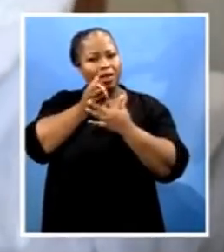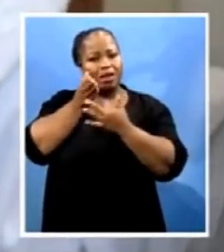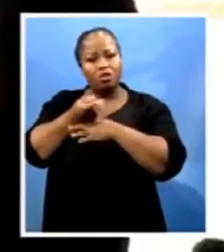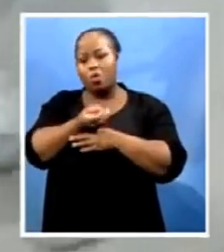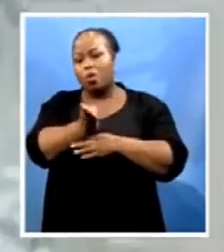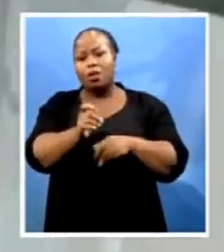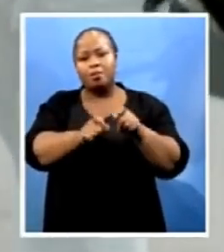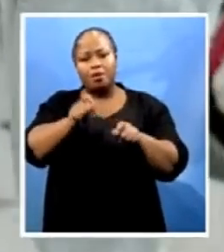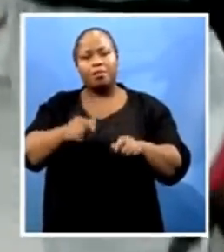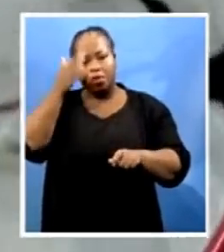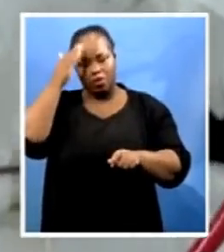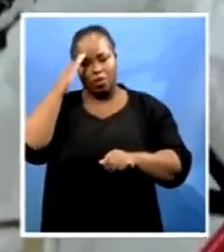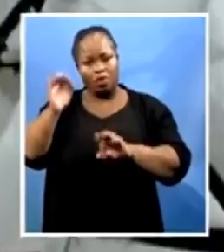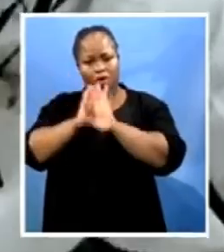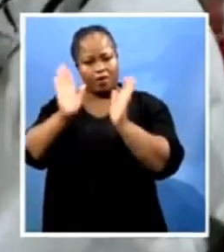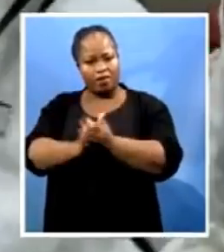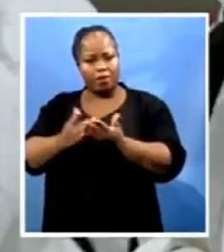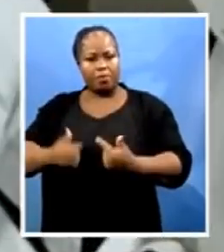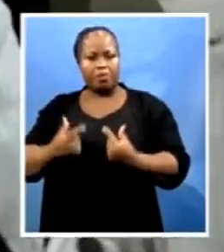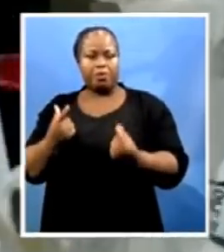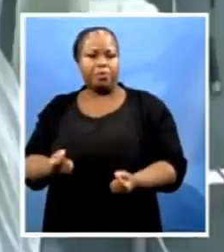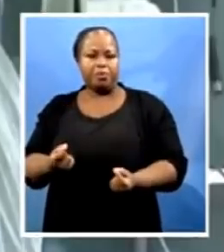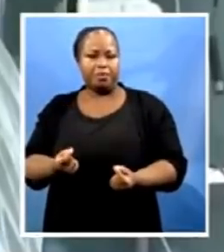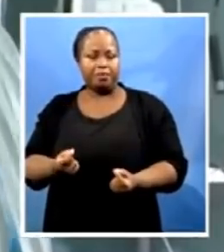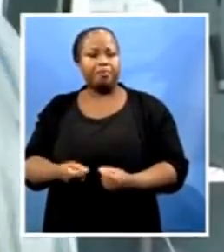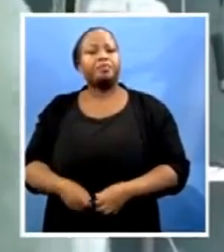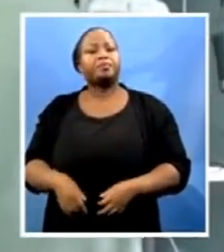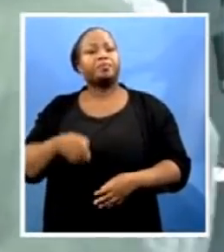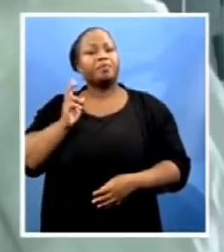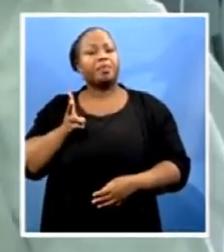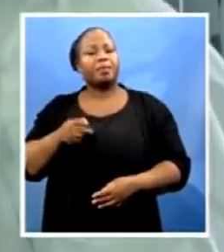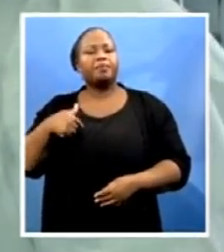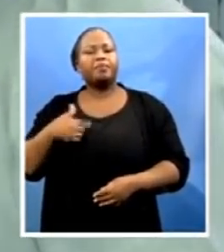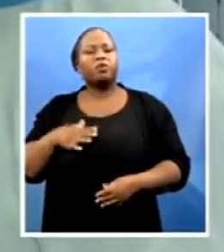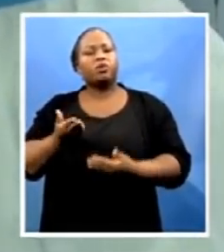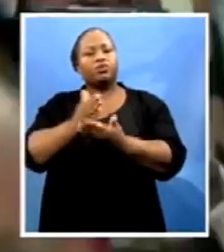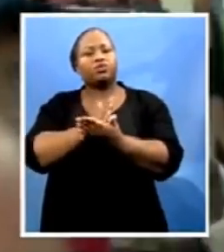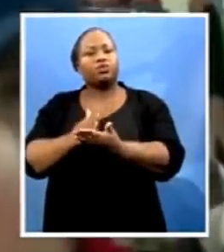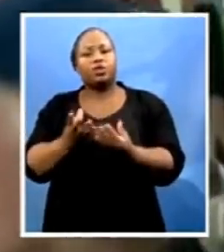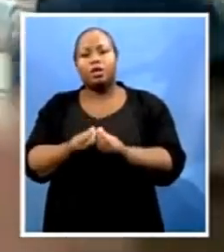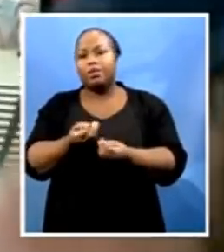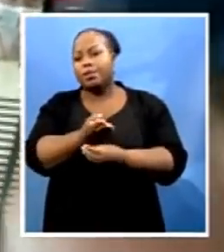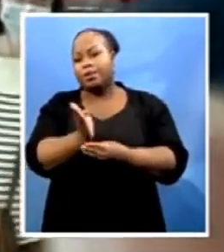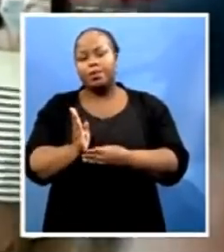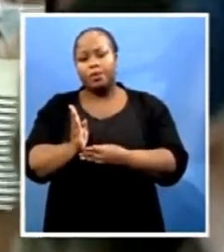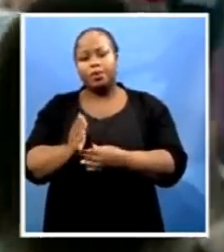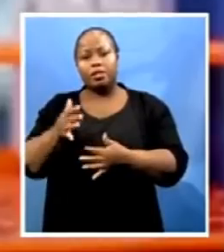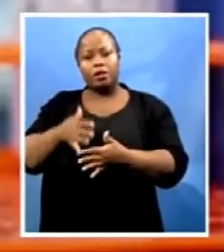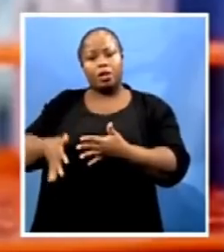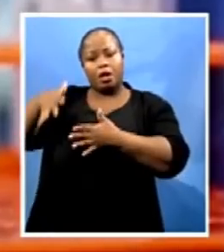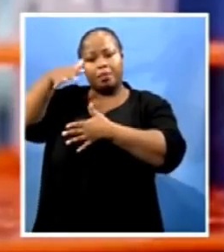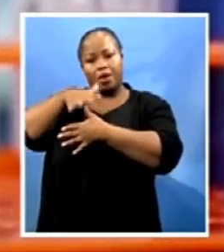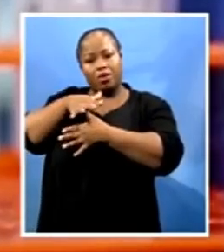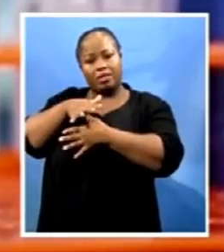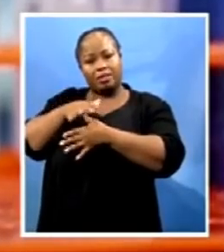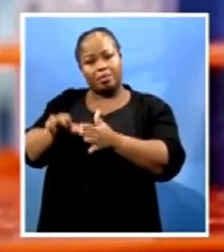I'd also want to share with you some of our immediate priorities and how we are approaching them. But before I do